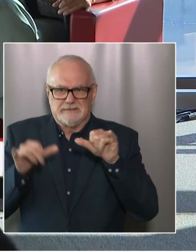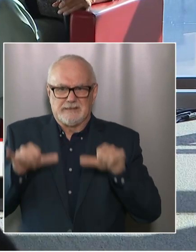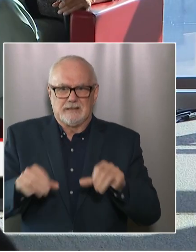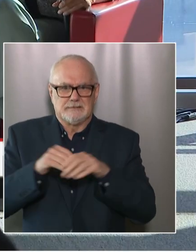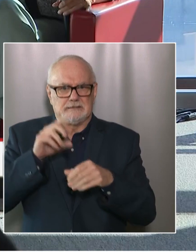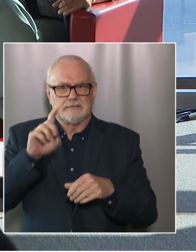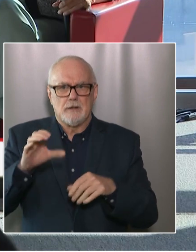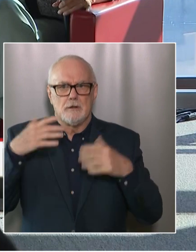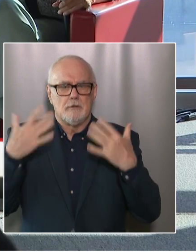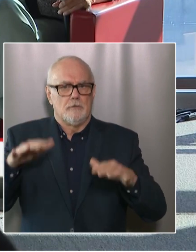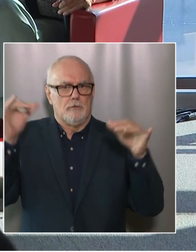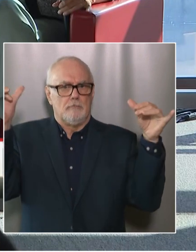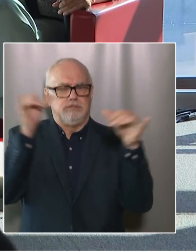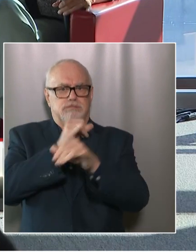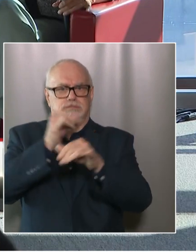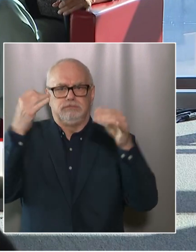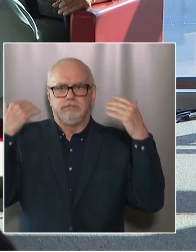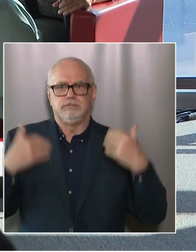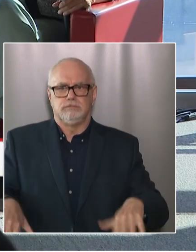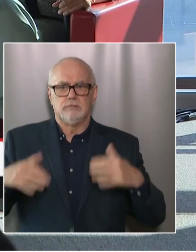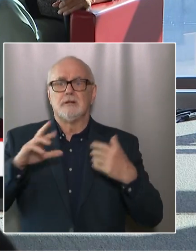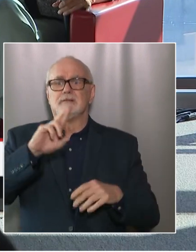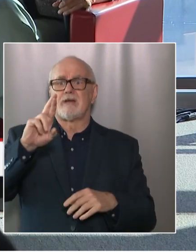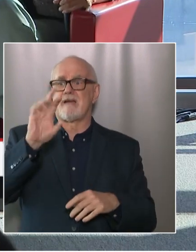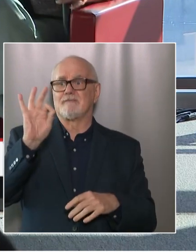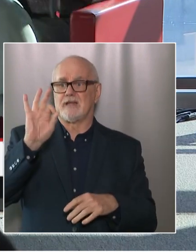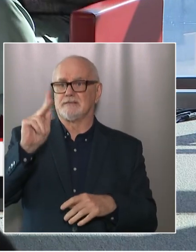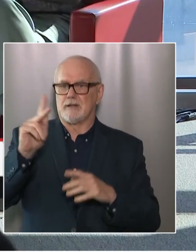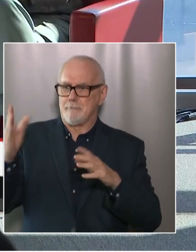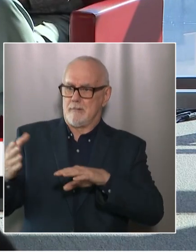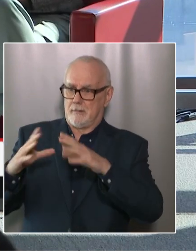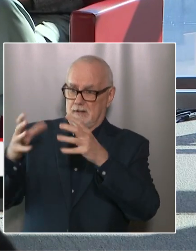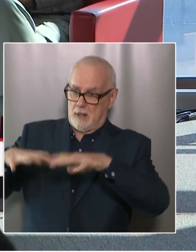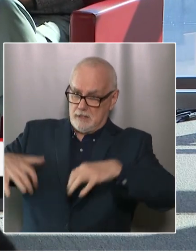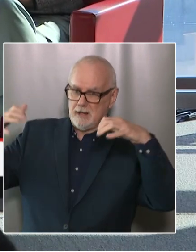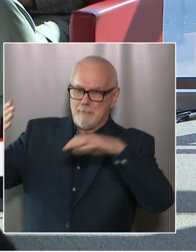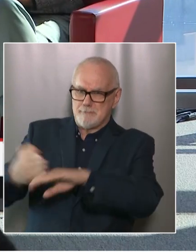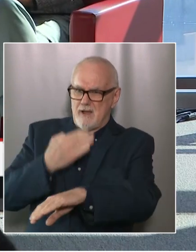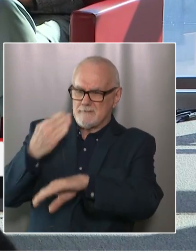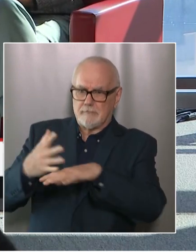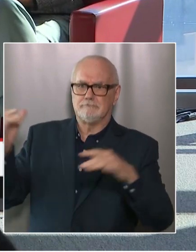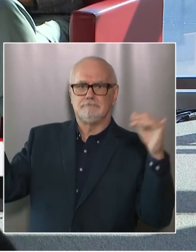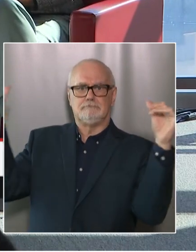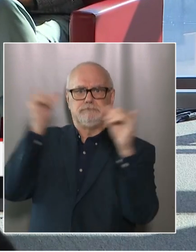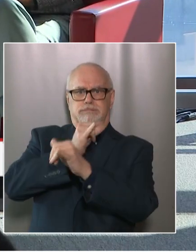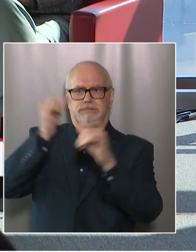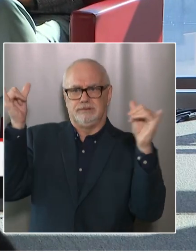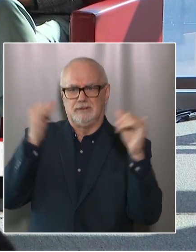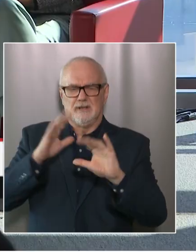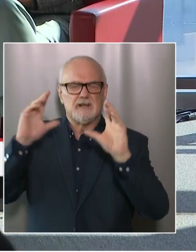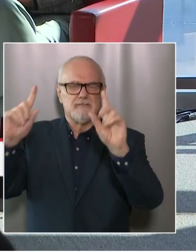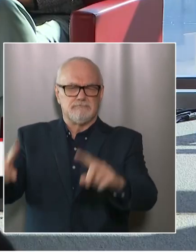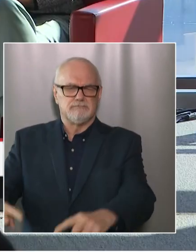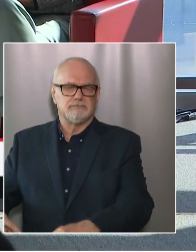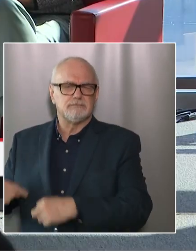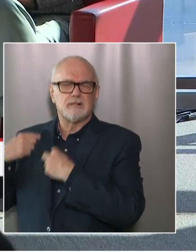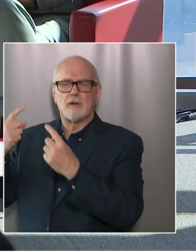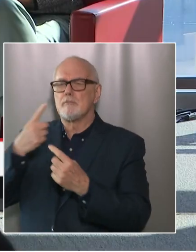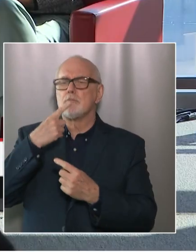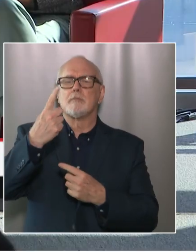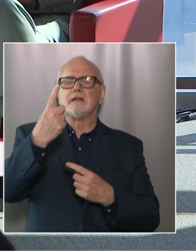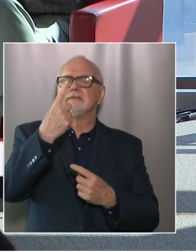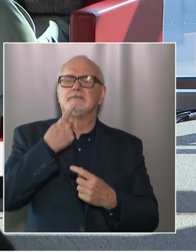guess give us one lesson as you've sort of gone through these negotiations, one lesson that's kind of a secret to success in getting these things